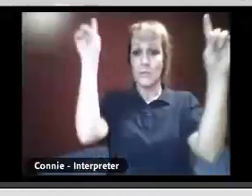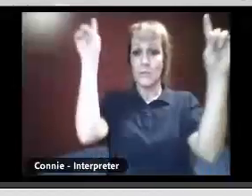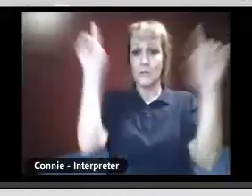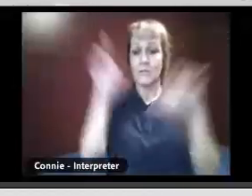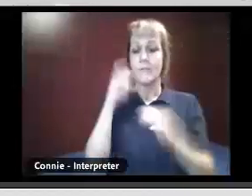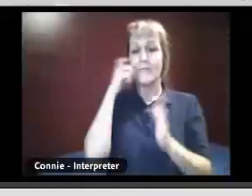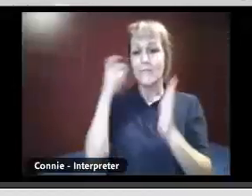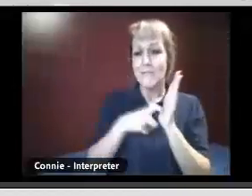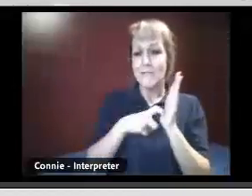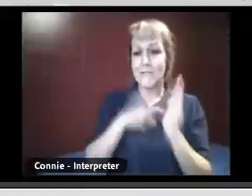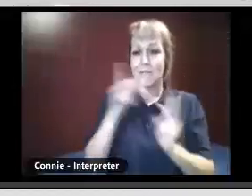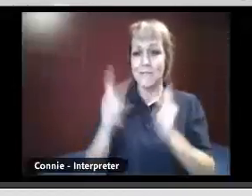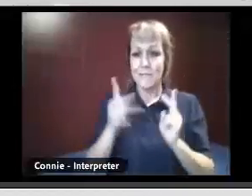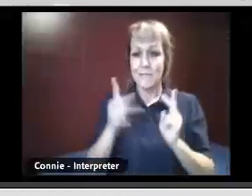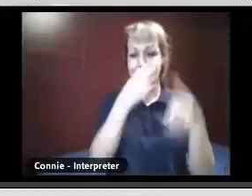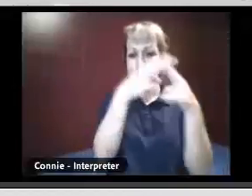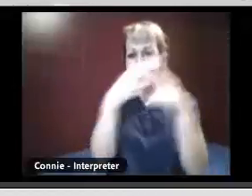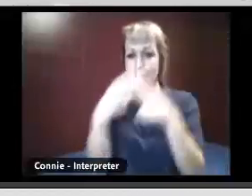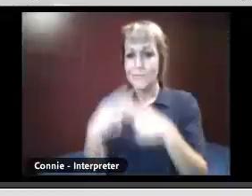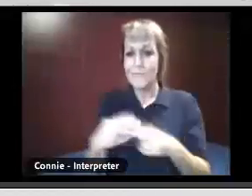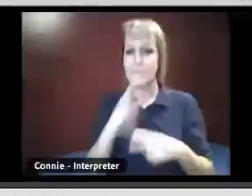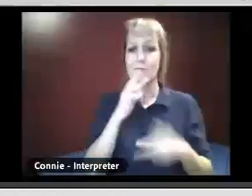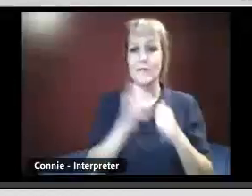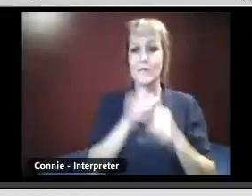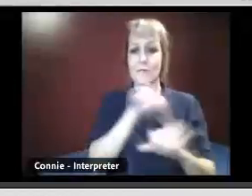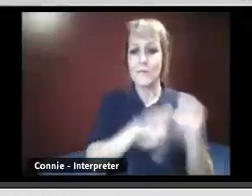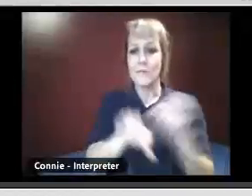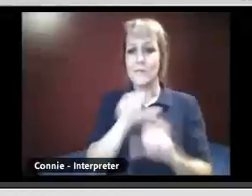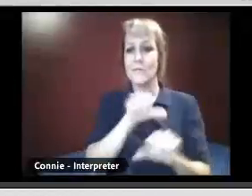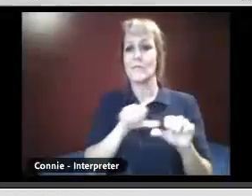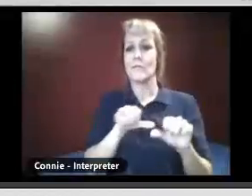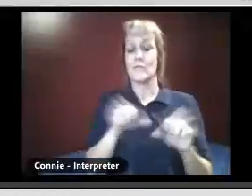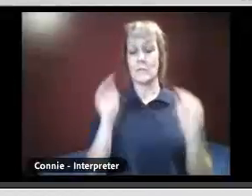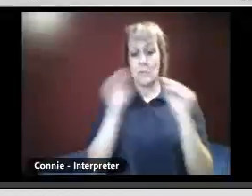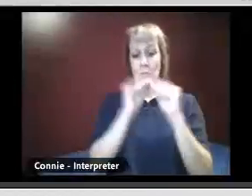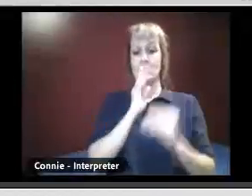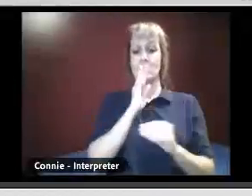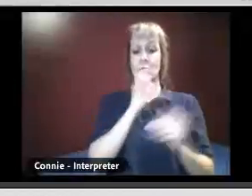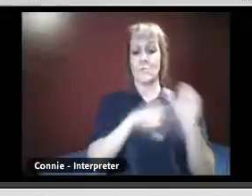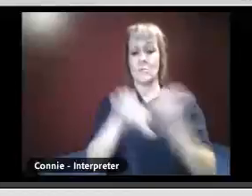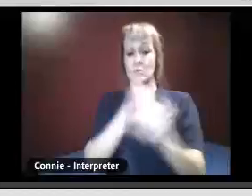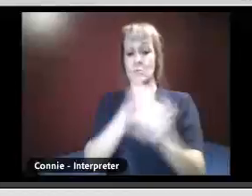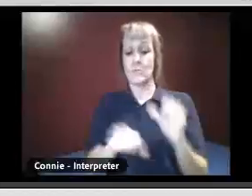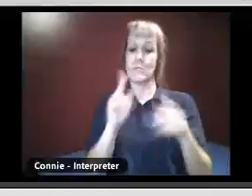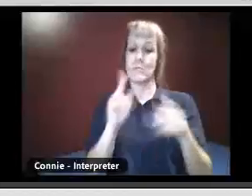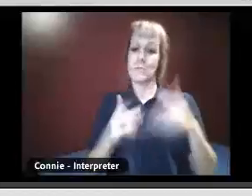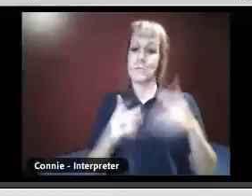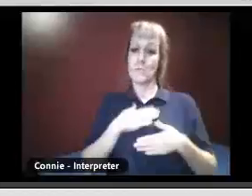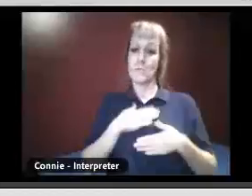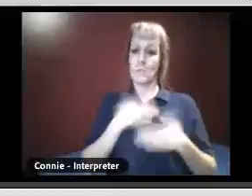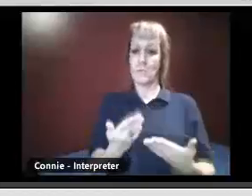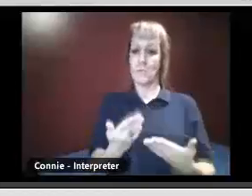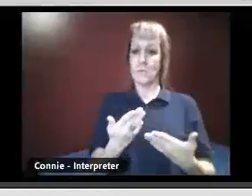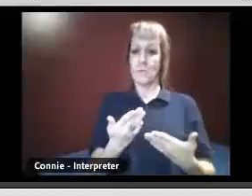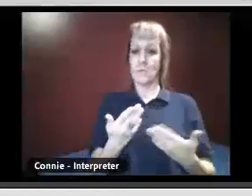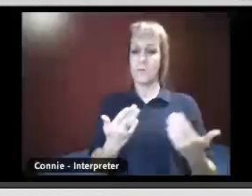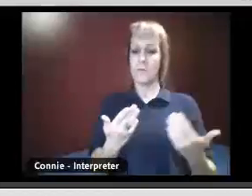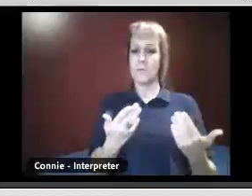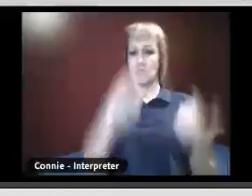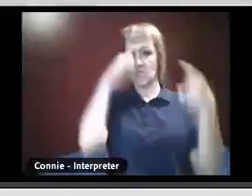Recognize people and names and talk to everybody. And the more that you do that, the more people are willing to meet you. And so that